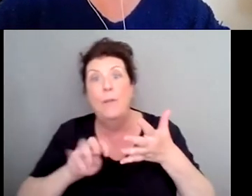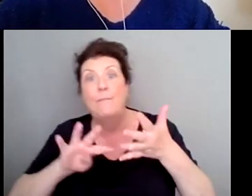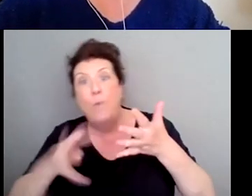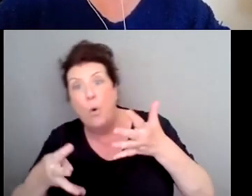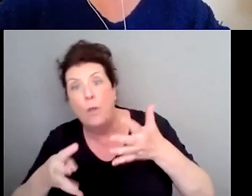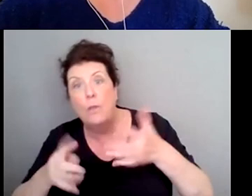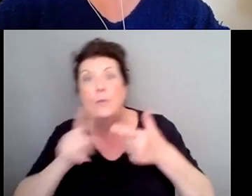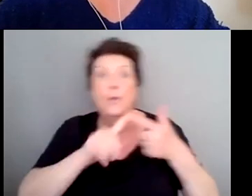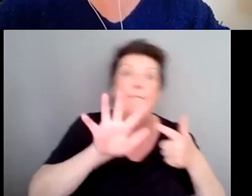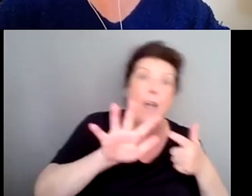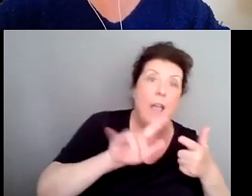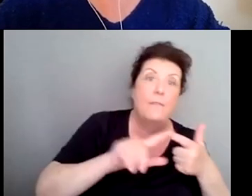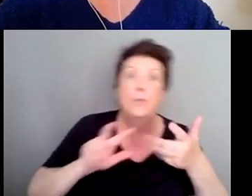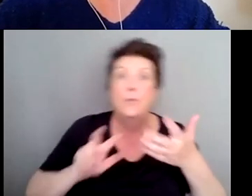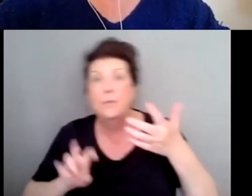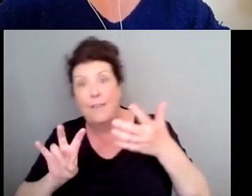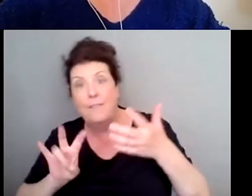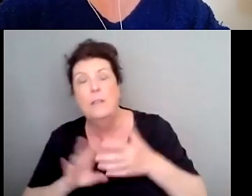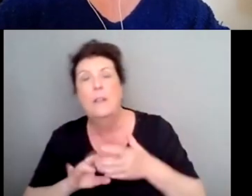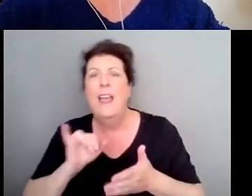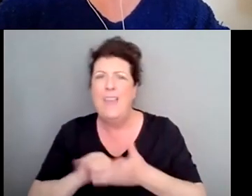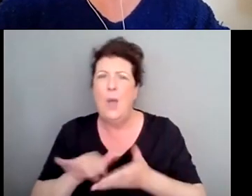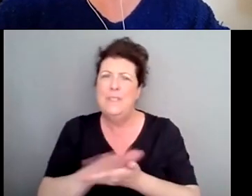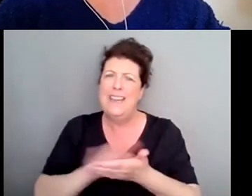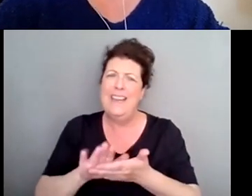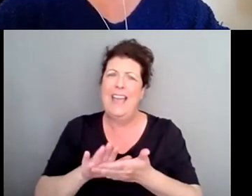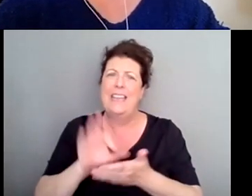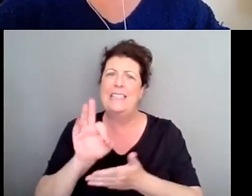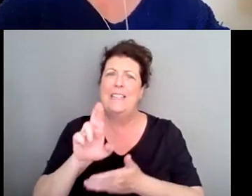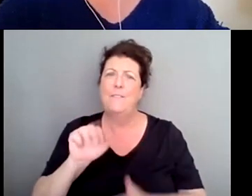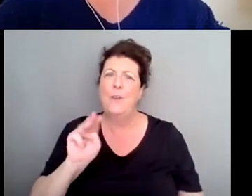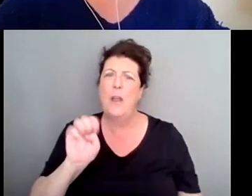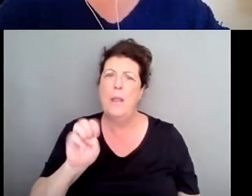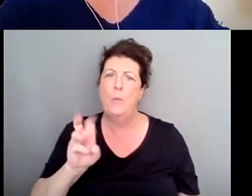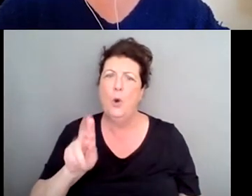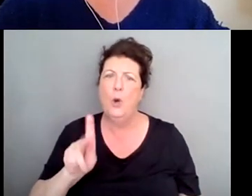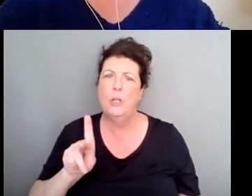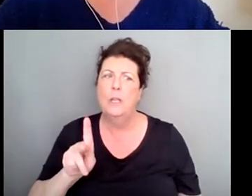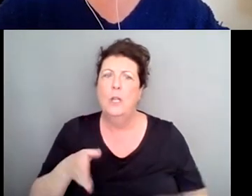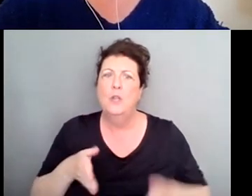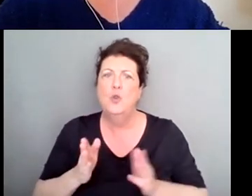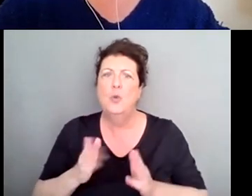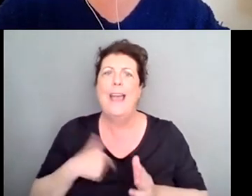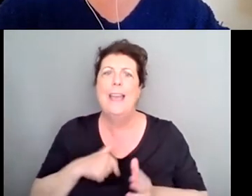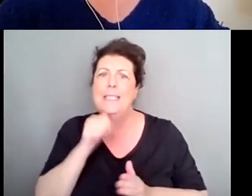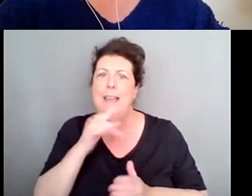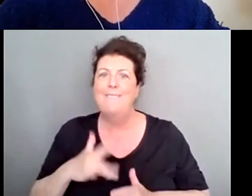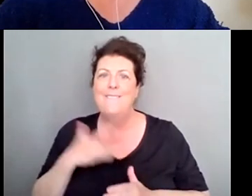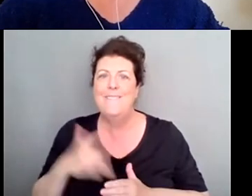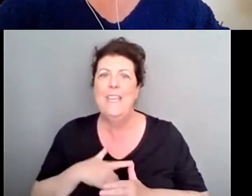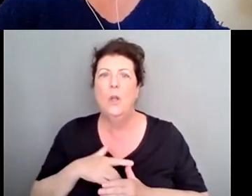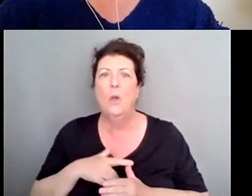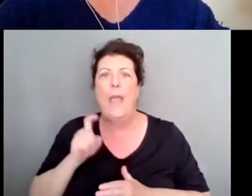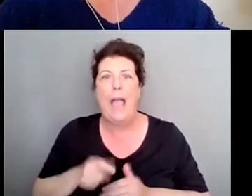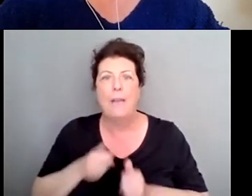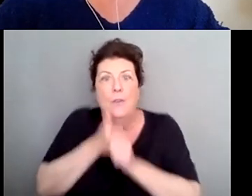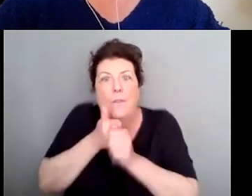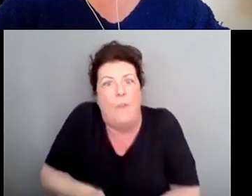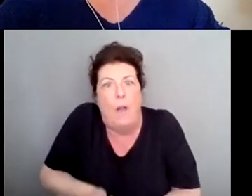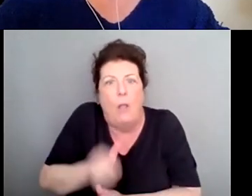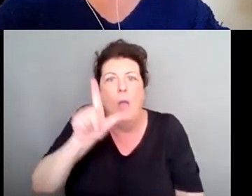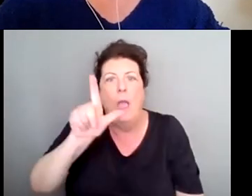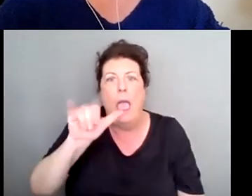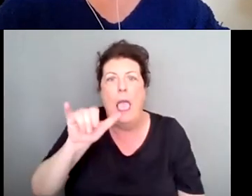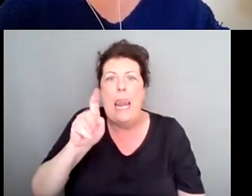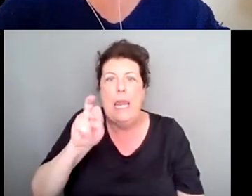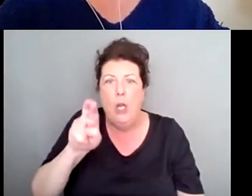uh, framework in order to not have to be so linear with what, uh, Wanda was experiencing. So we got to be like, like, uh,